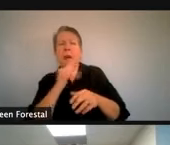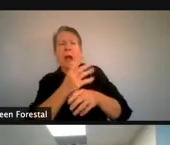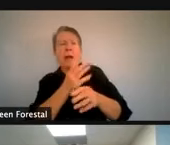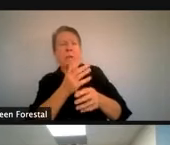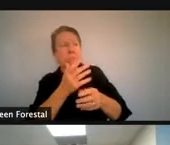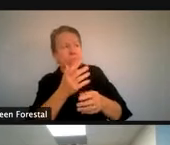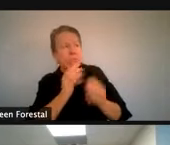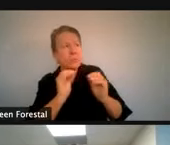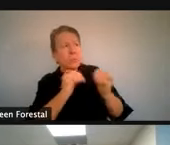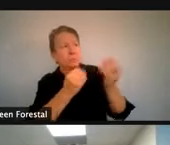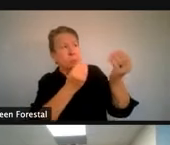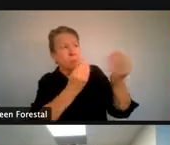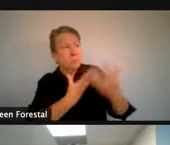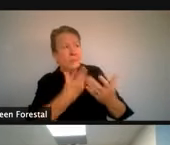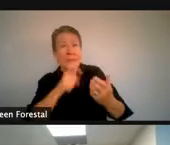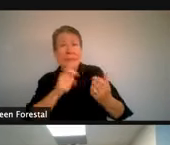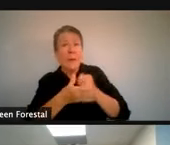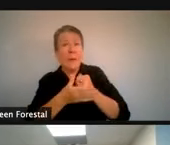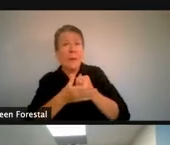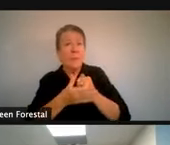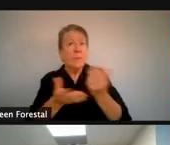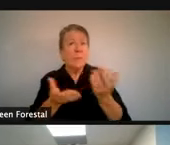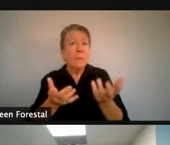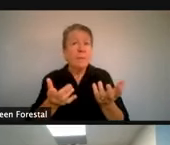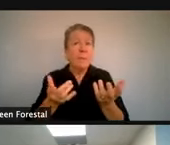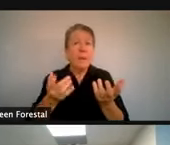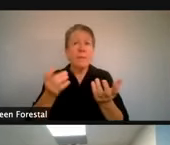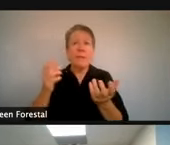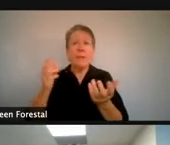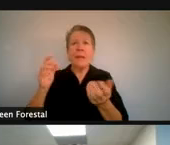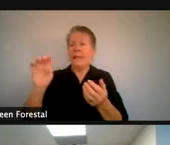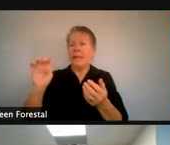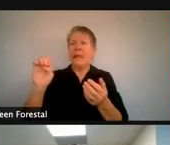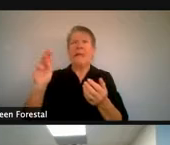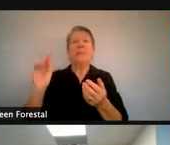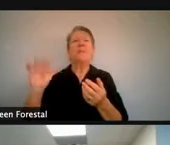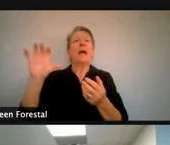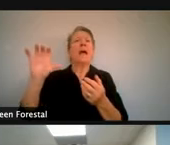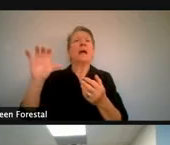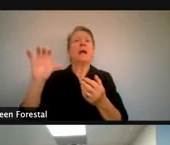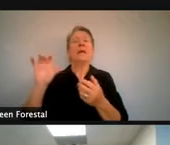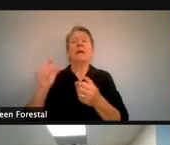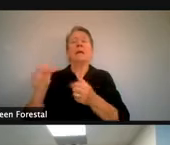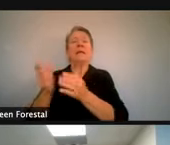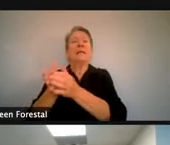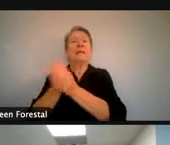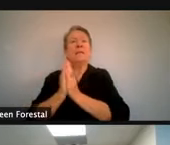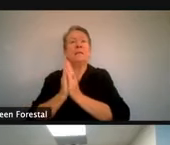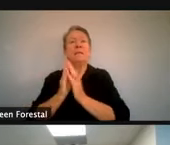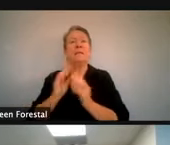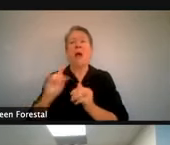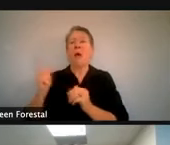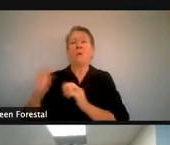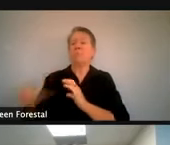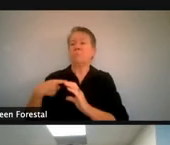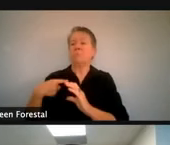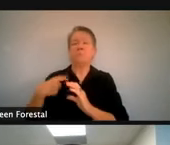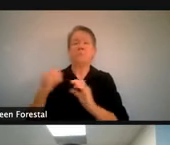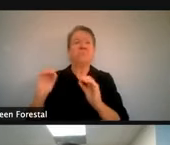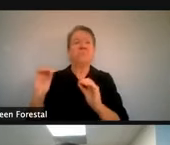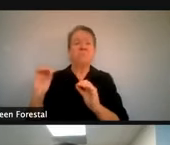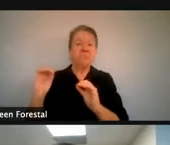when we start going back and forth with the requesting states' offices of emergency management.